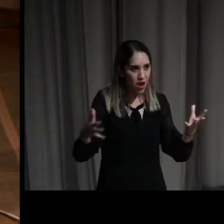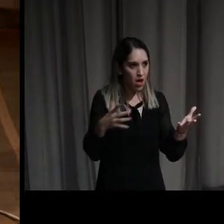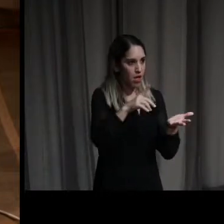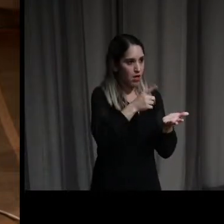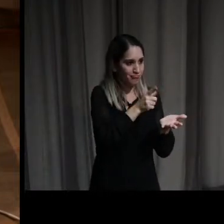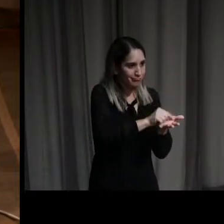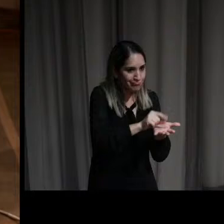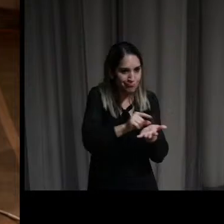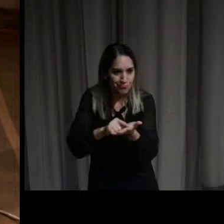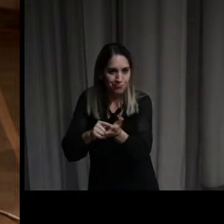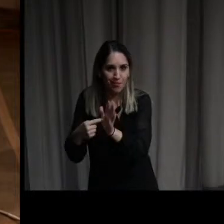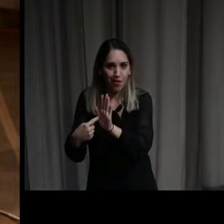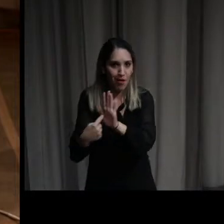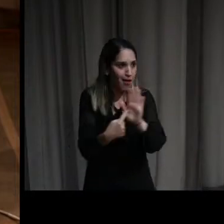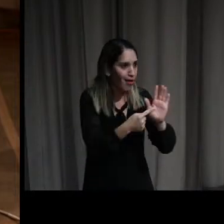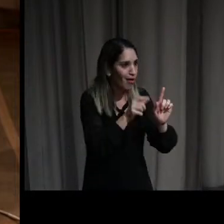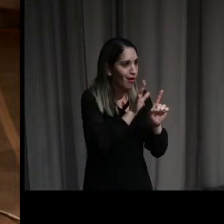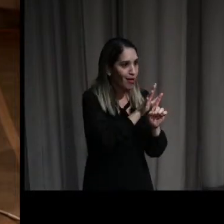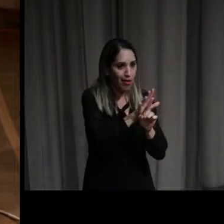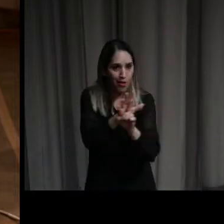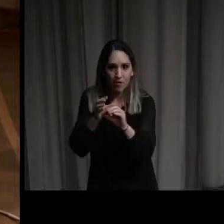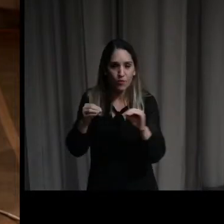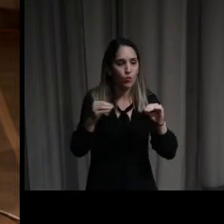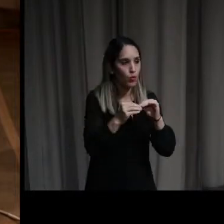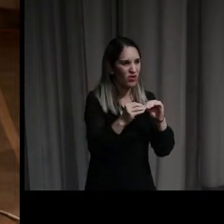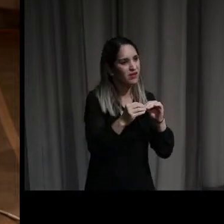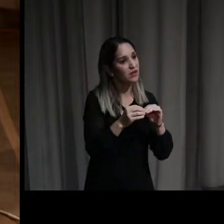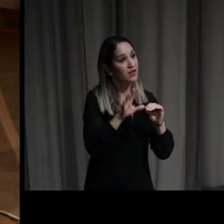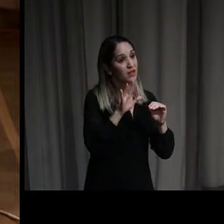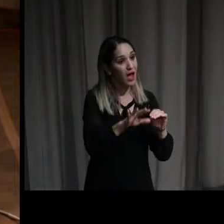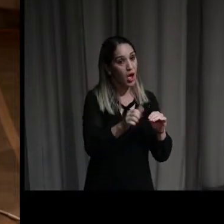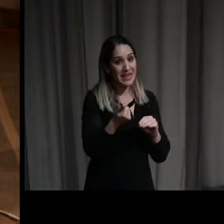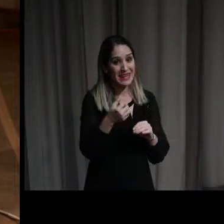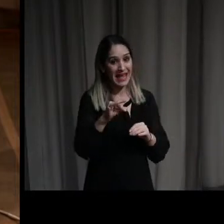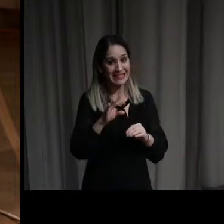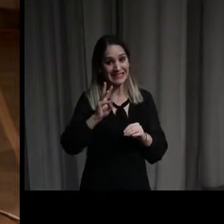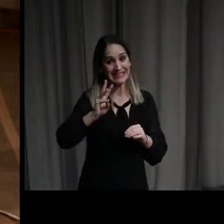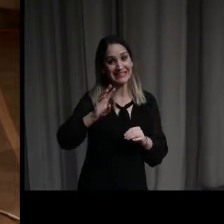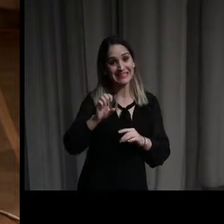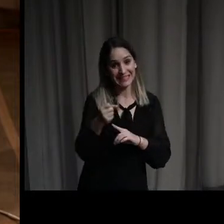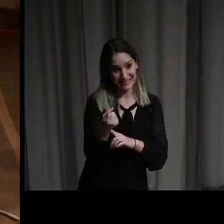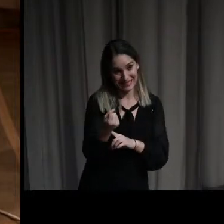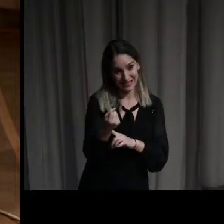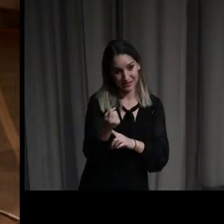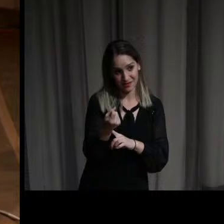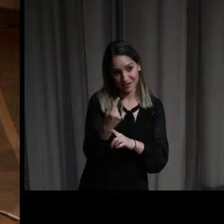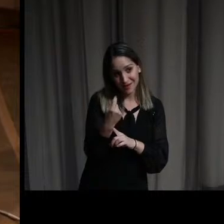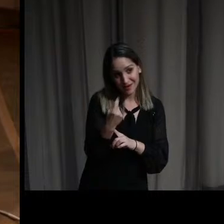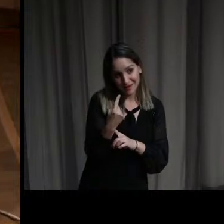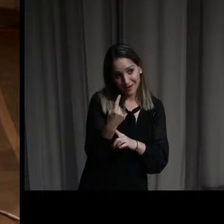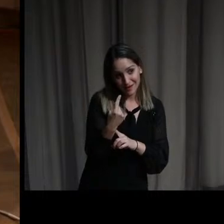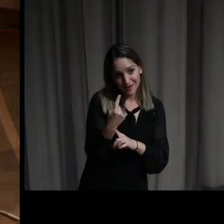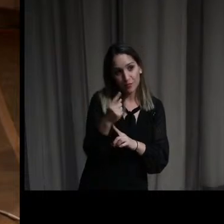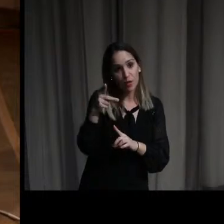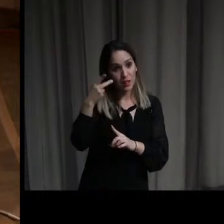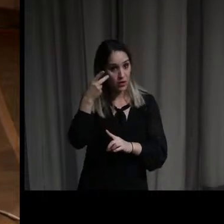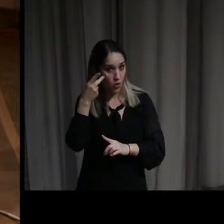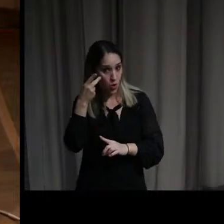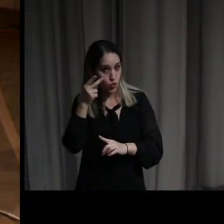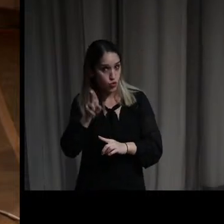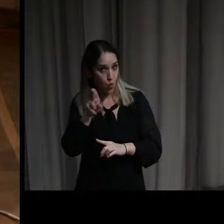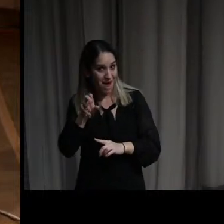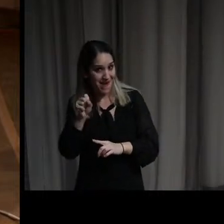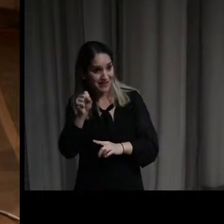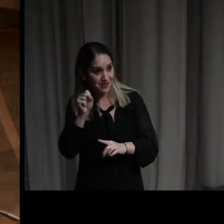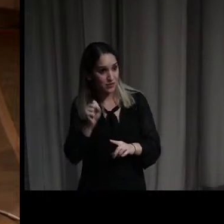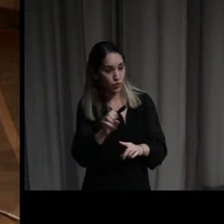frankly, this cooling of relationship in the 60s between the United States and Cuba.